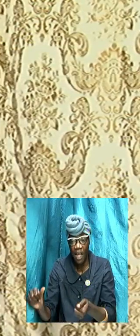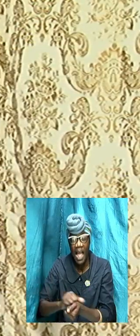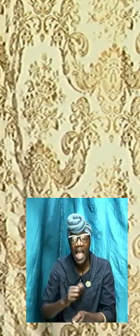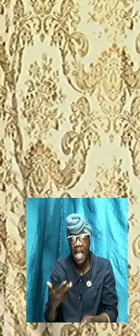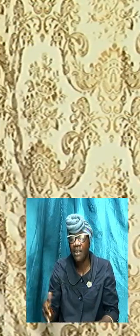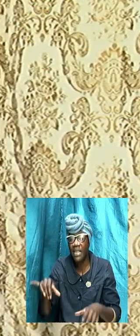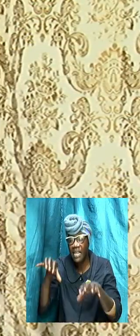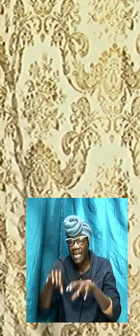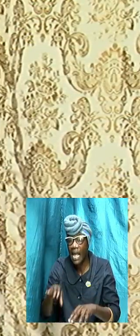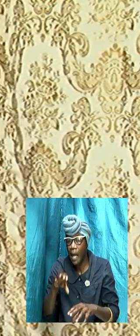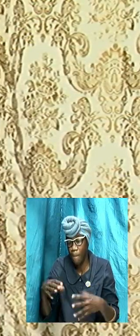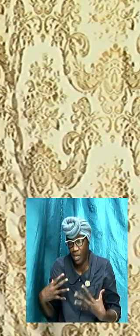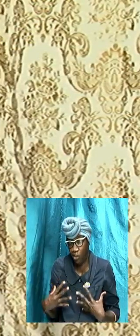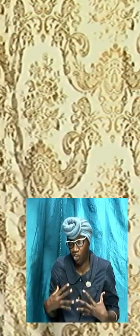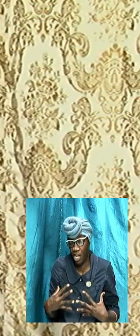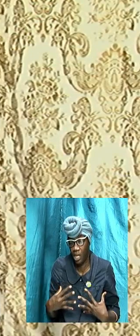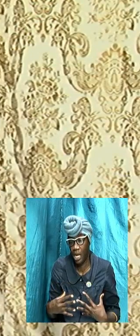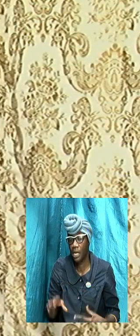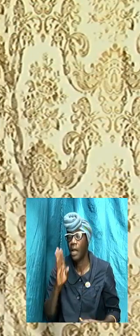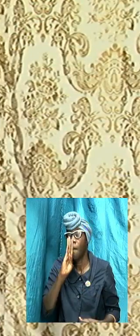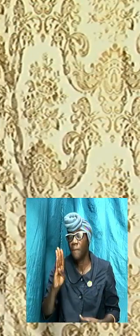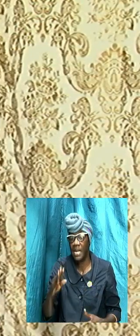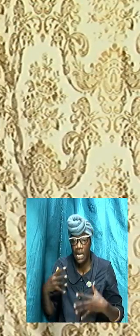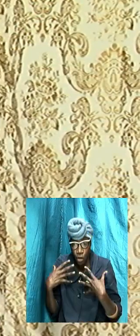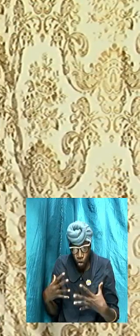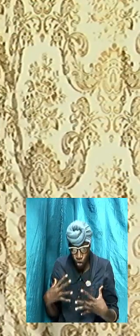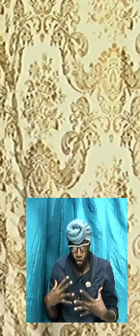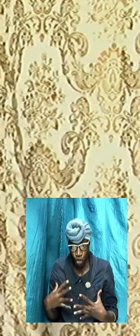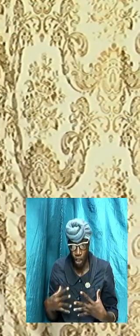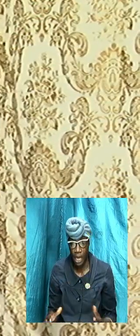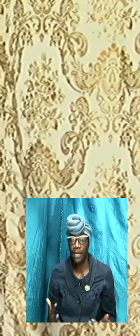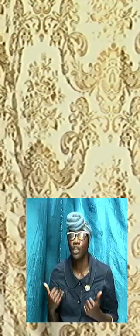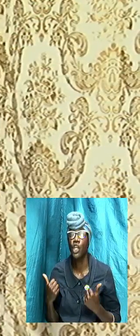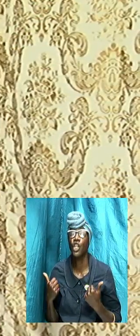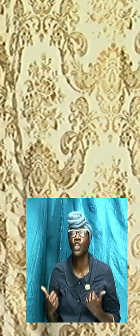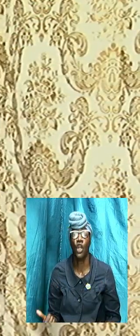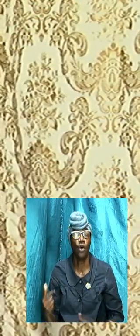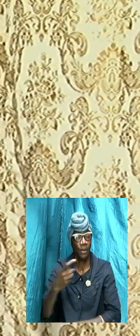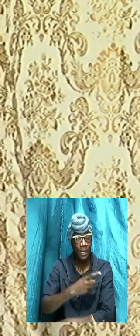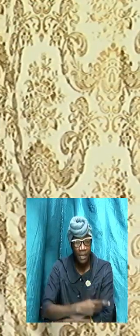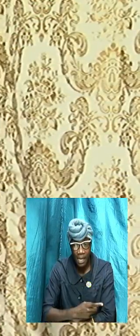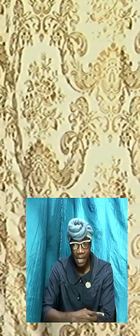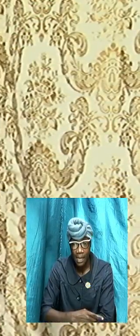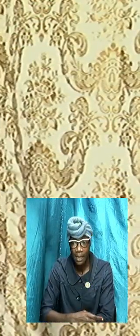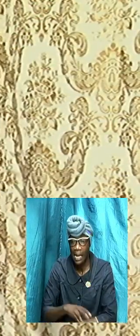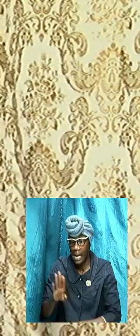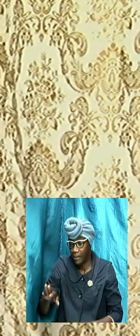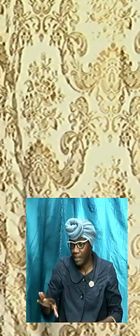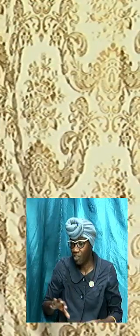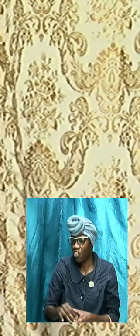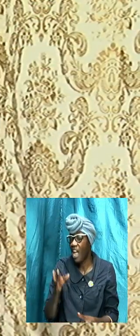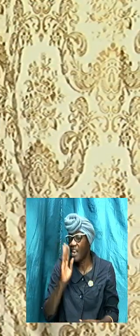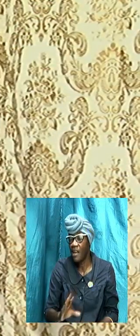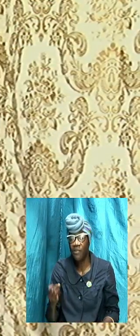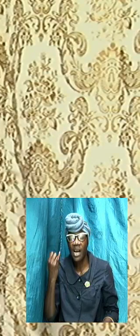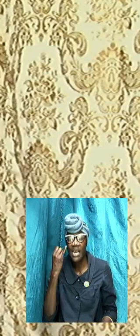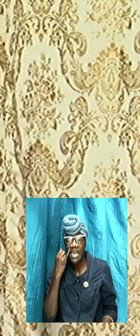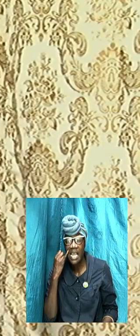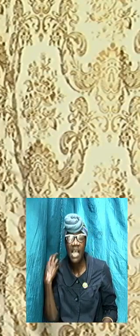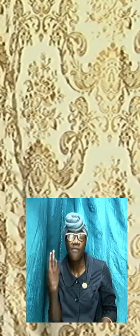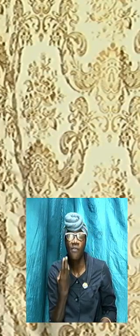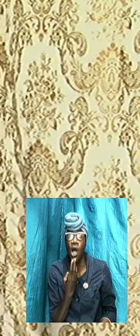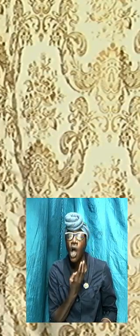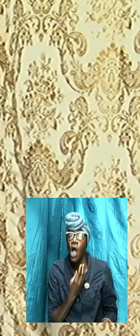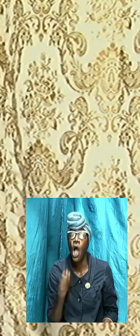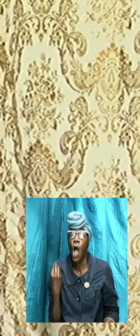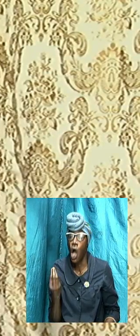is actually being shaken today. Praise God. So as a child of God, if our focus